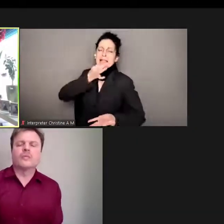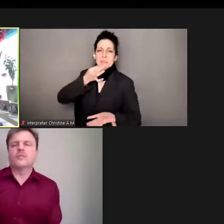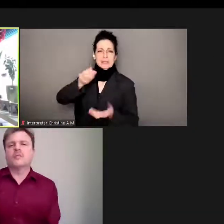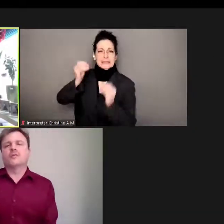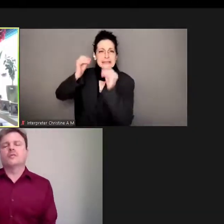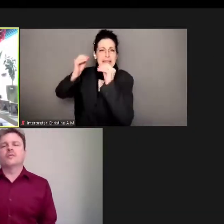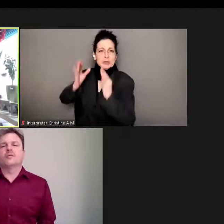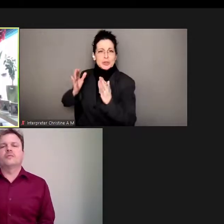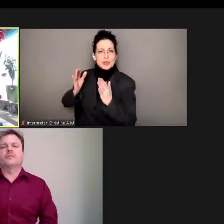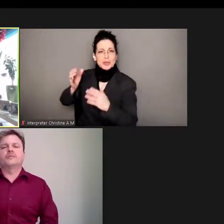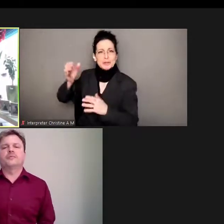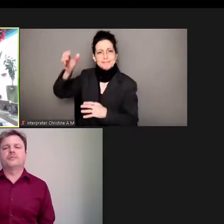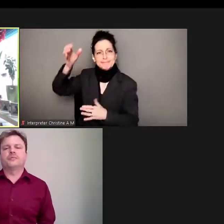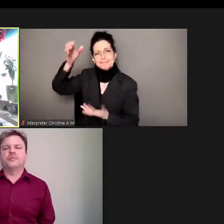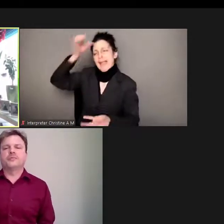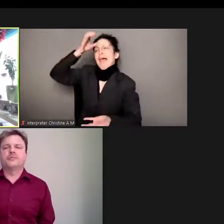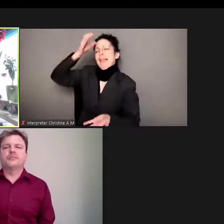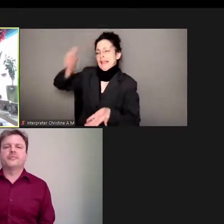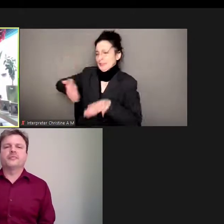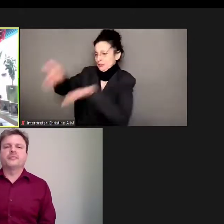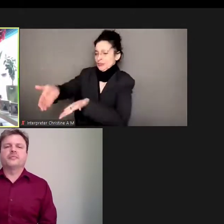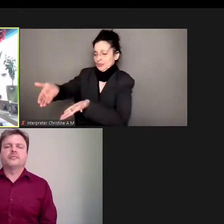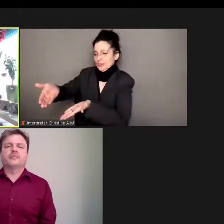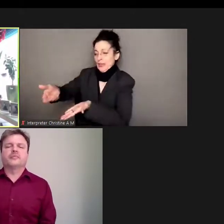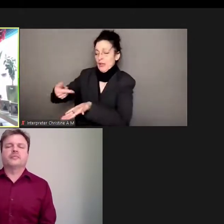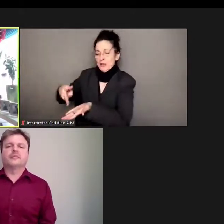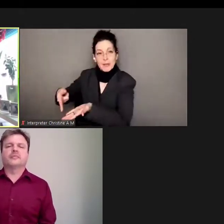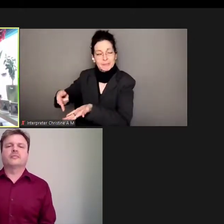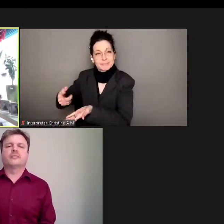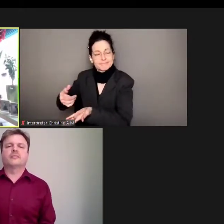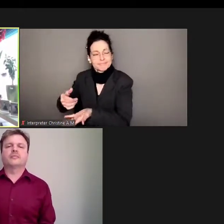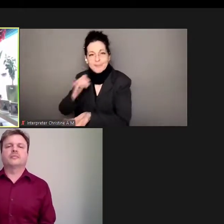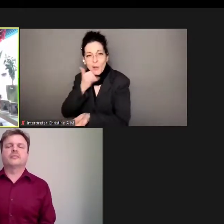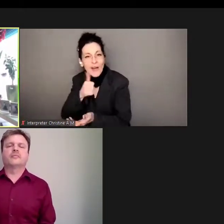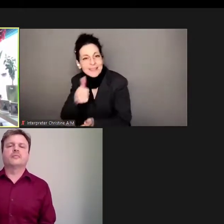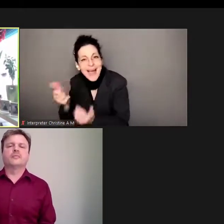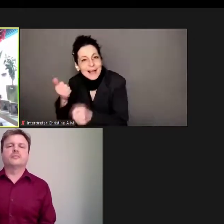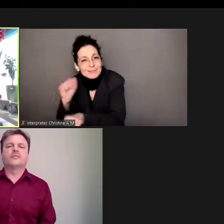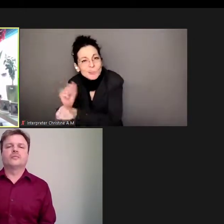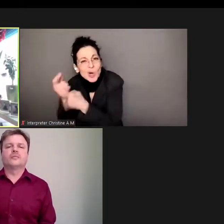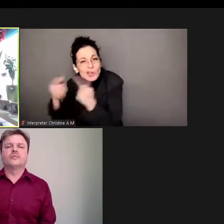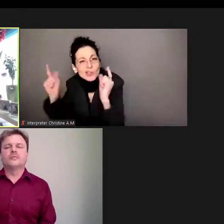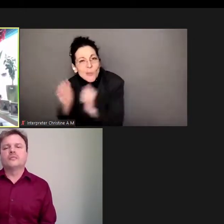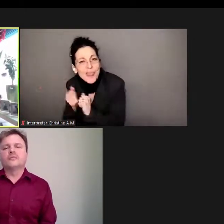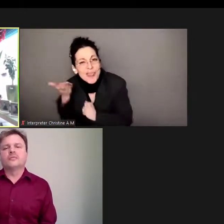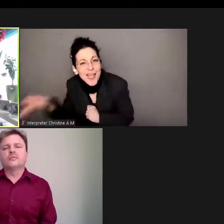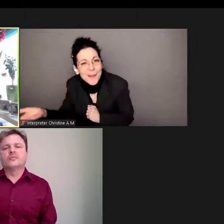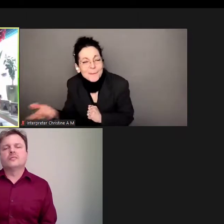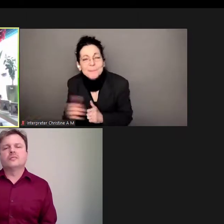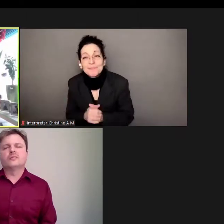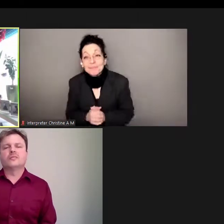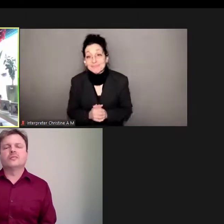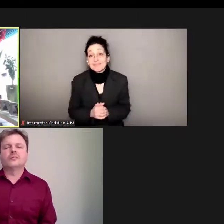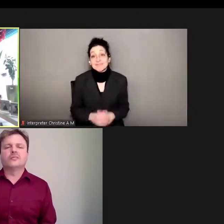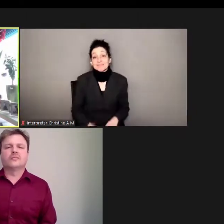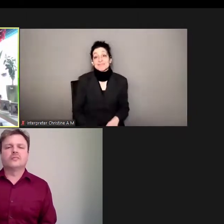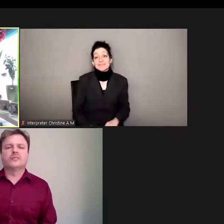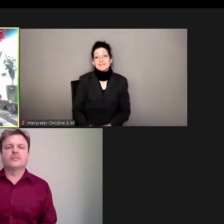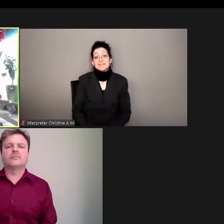disproven. That's kind of a side story, but I remember vividly there was one student I was working